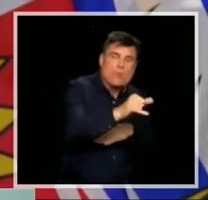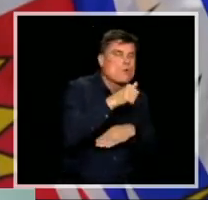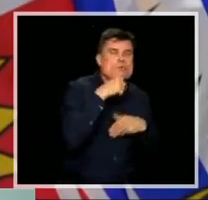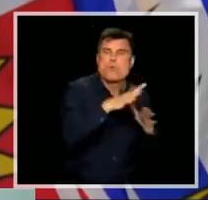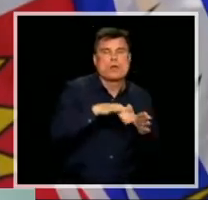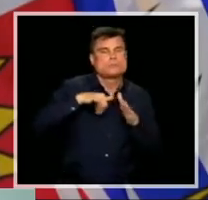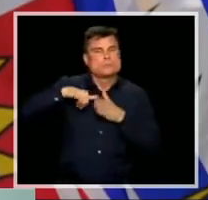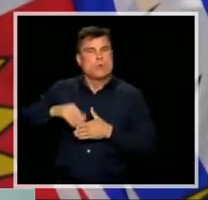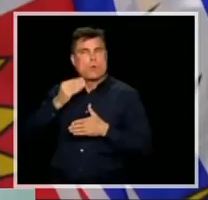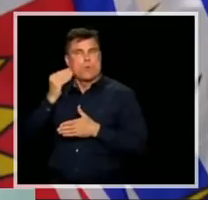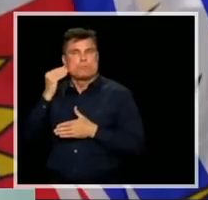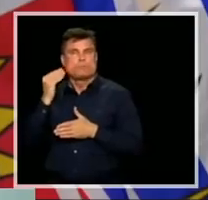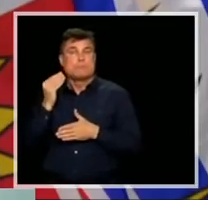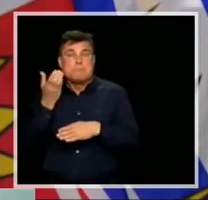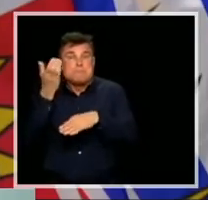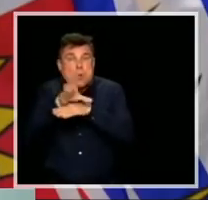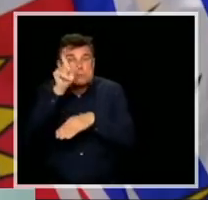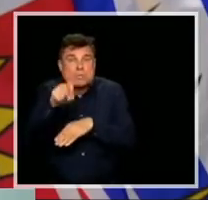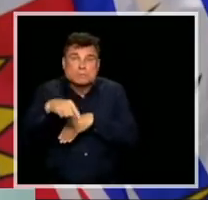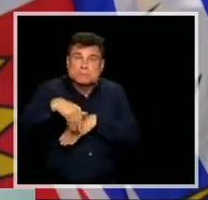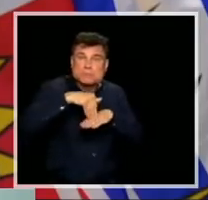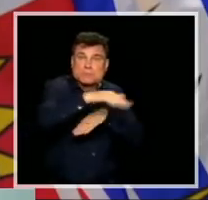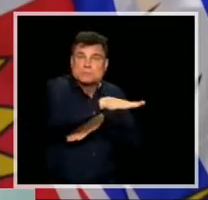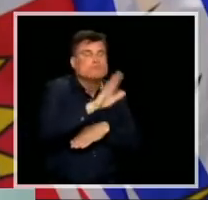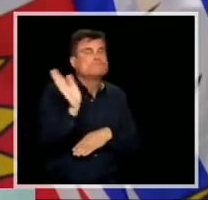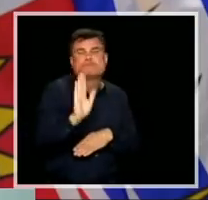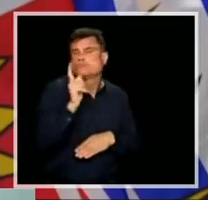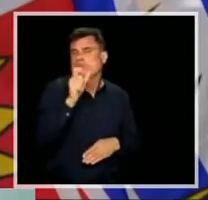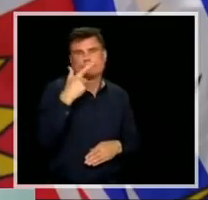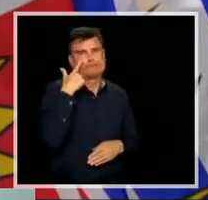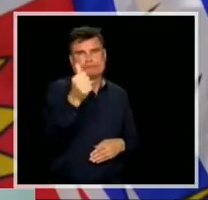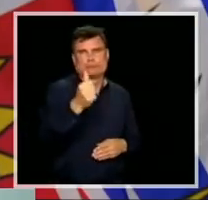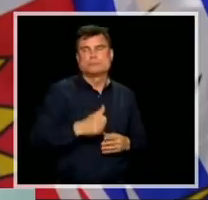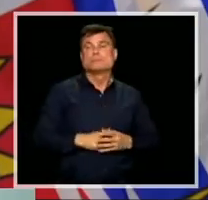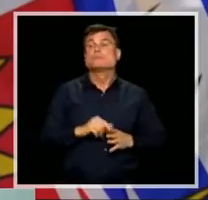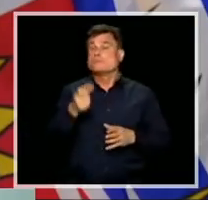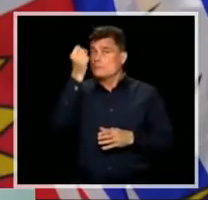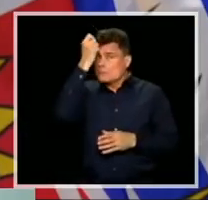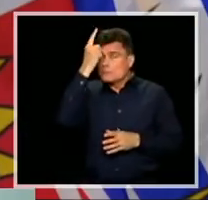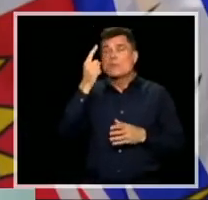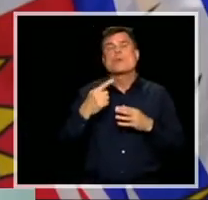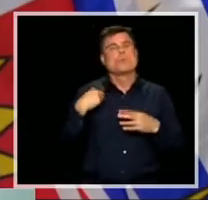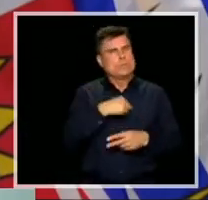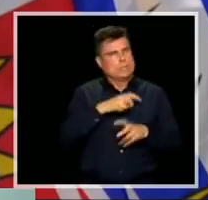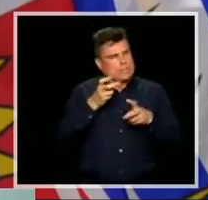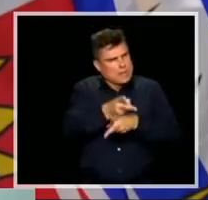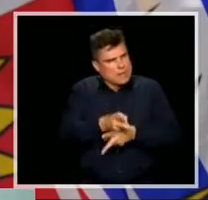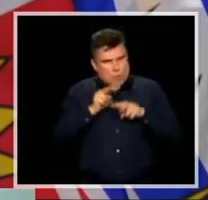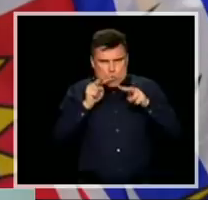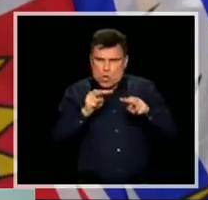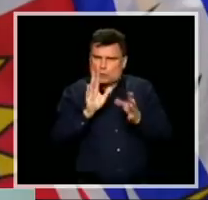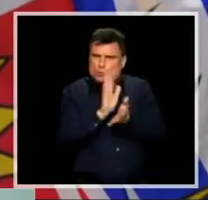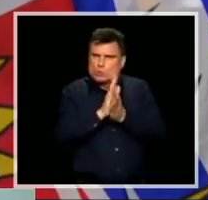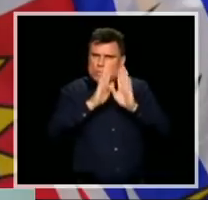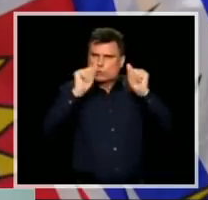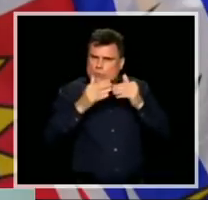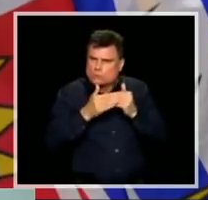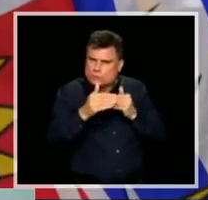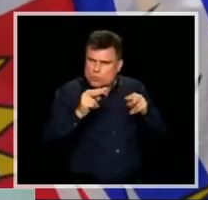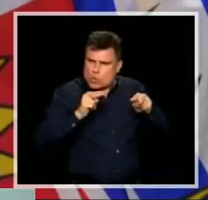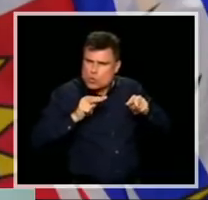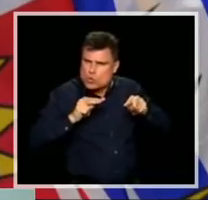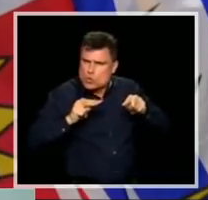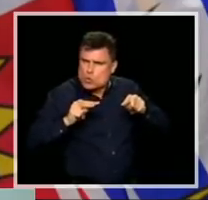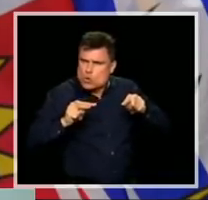busy planning summer plans. Many of us will be exploring and enjoying the many beautiful spots that BC has to